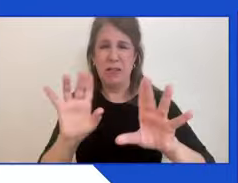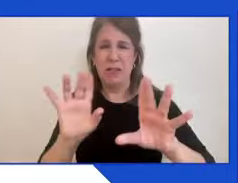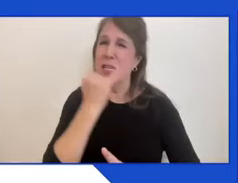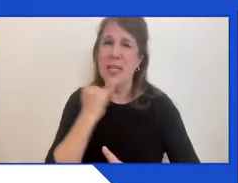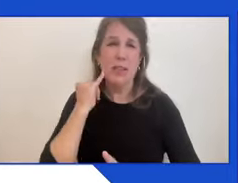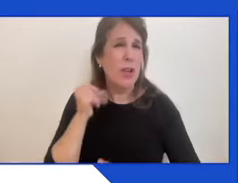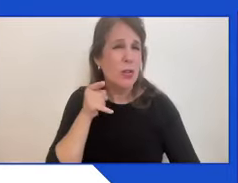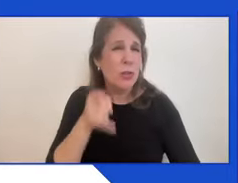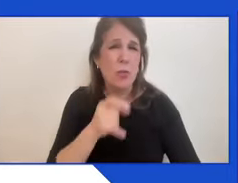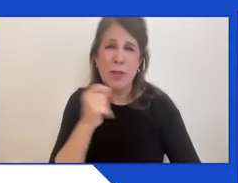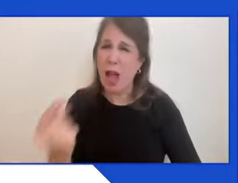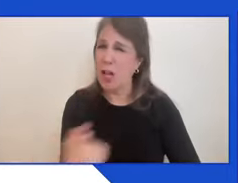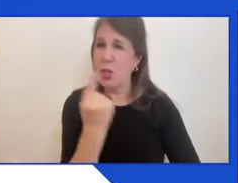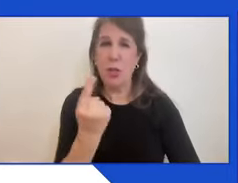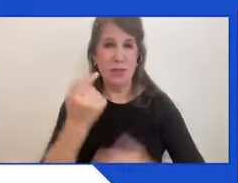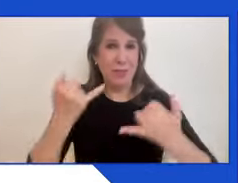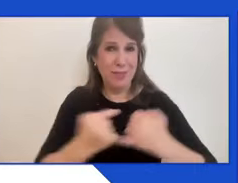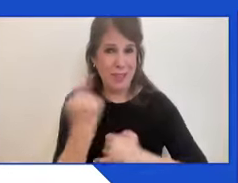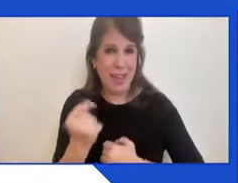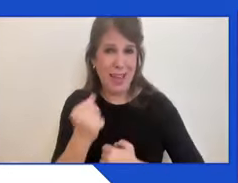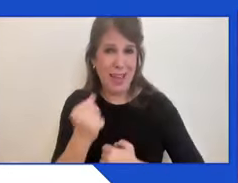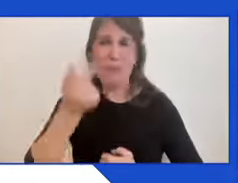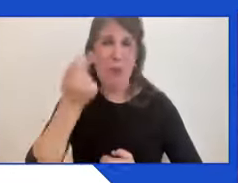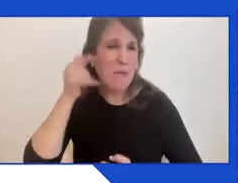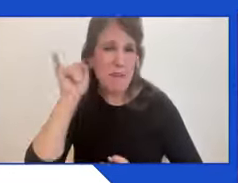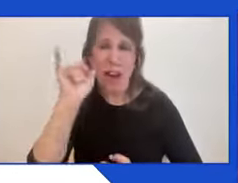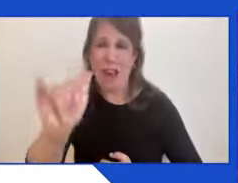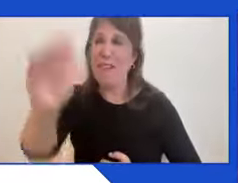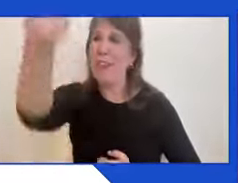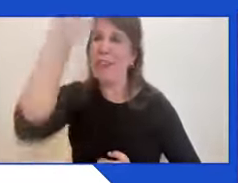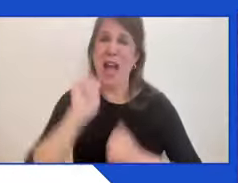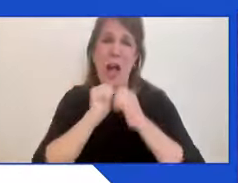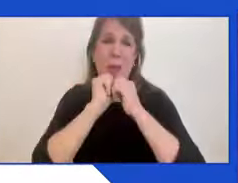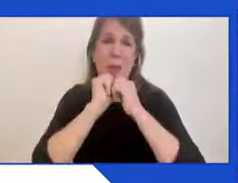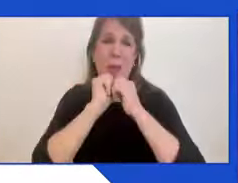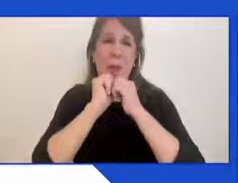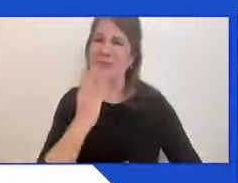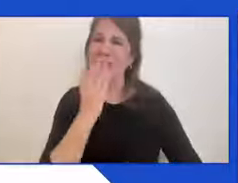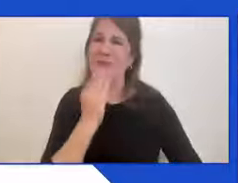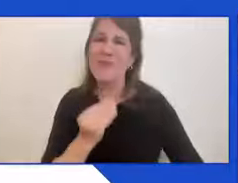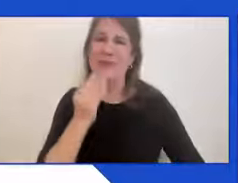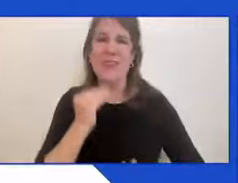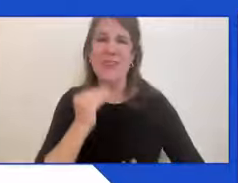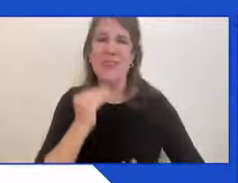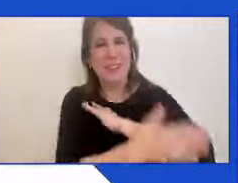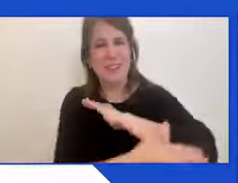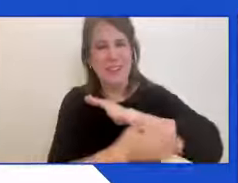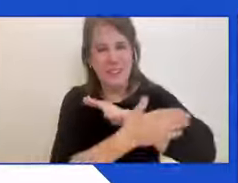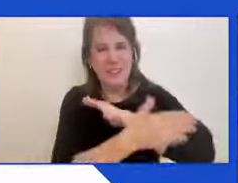today, tomorrow, and forever. God bless the Jewish state.